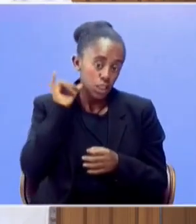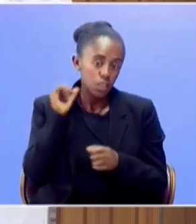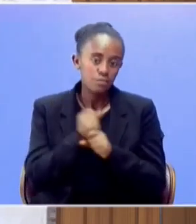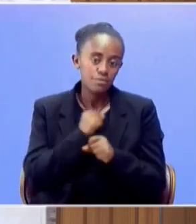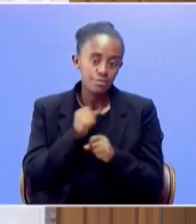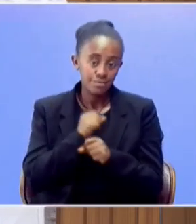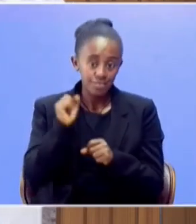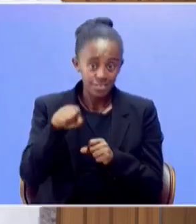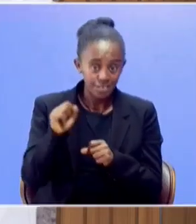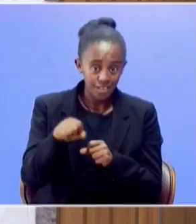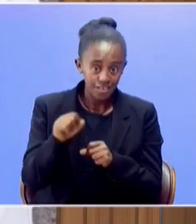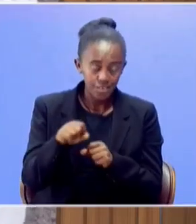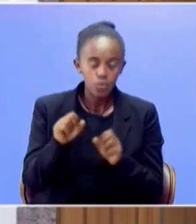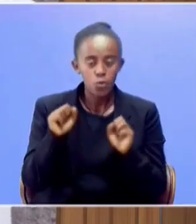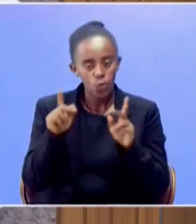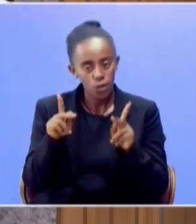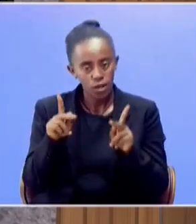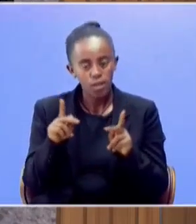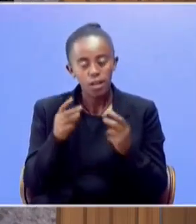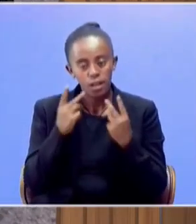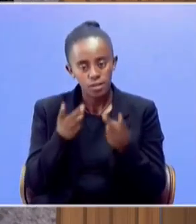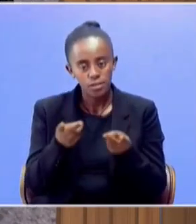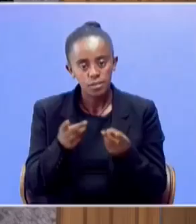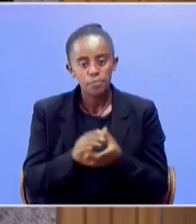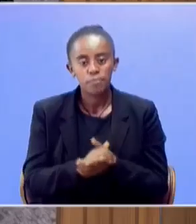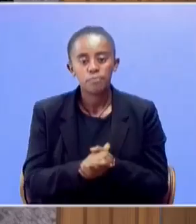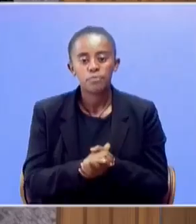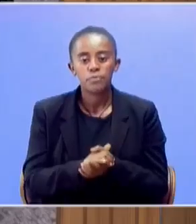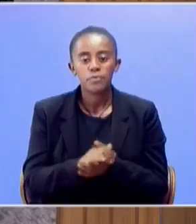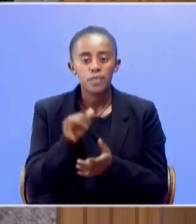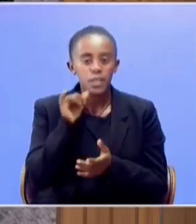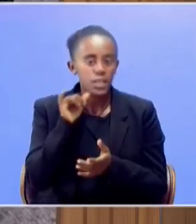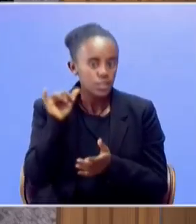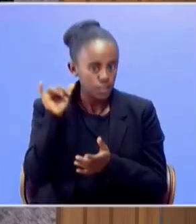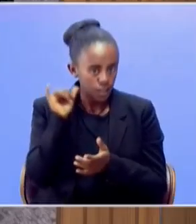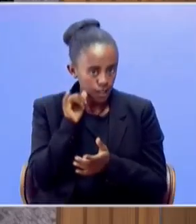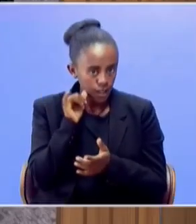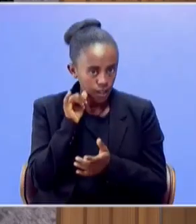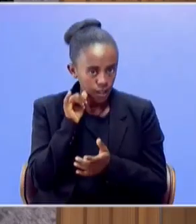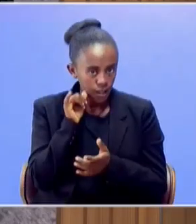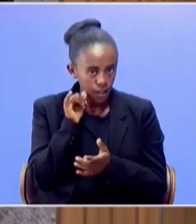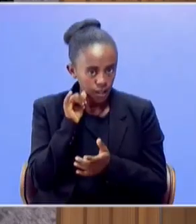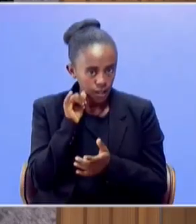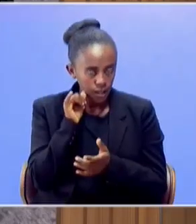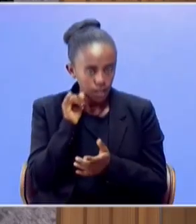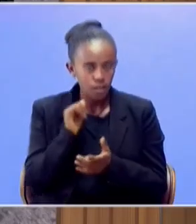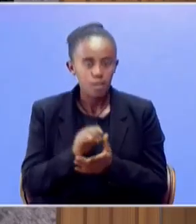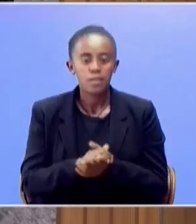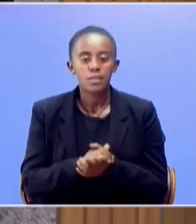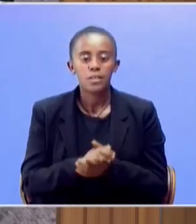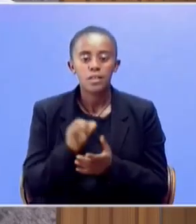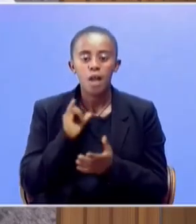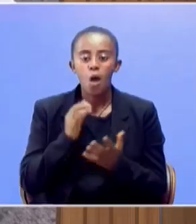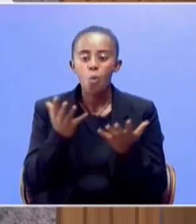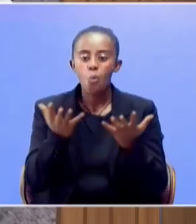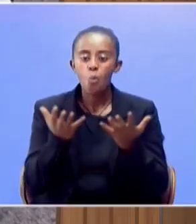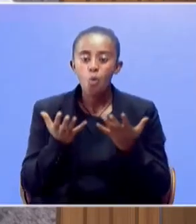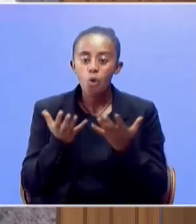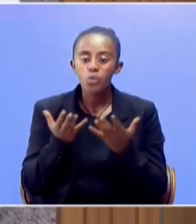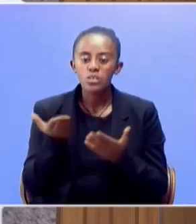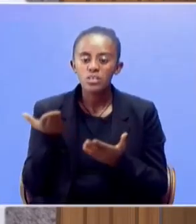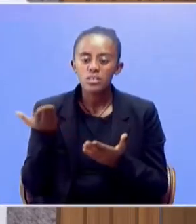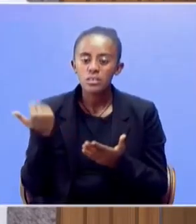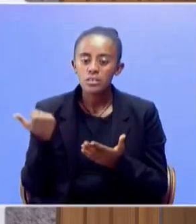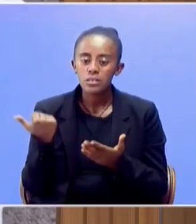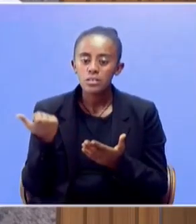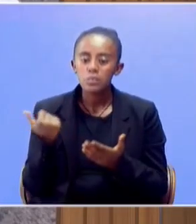activities, yes? Okay, let's see. Yesterday, I said, I wanted,